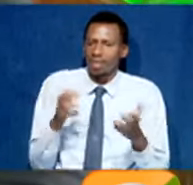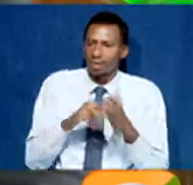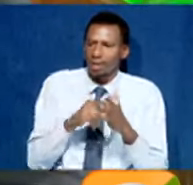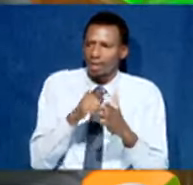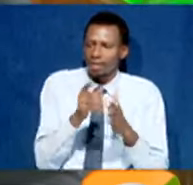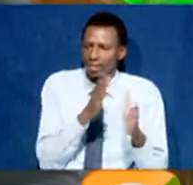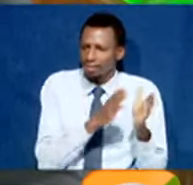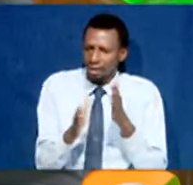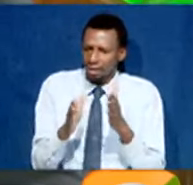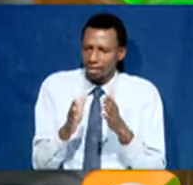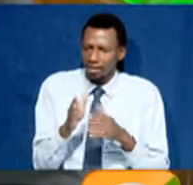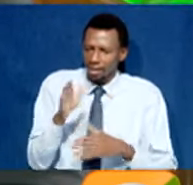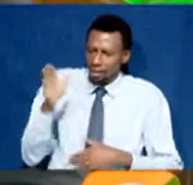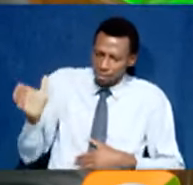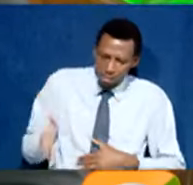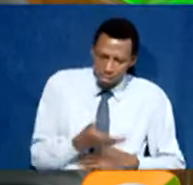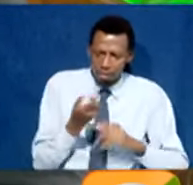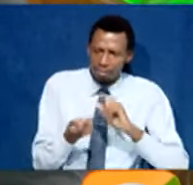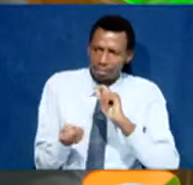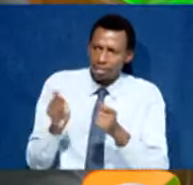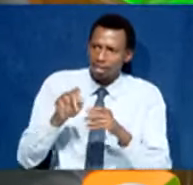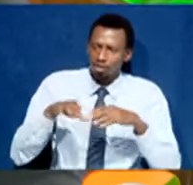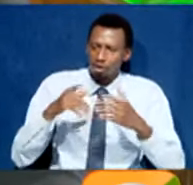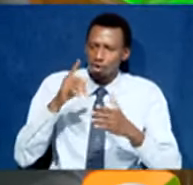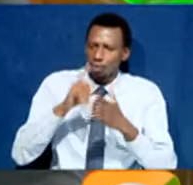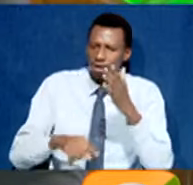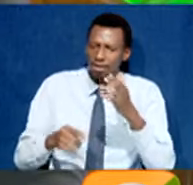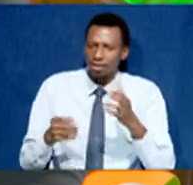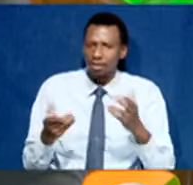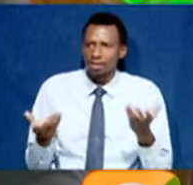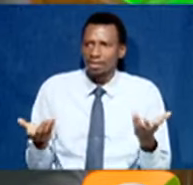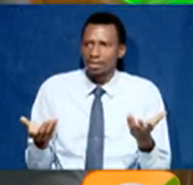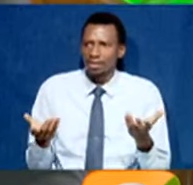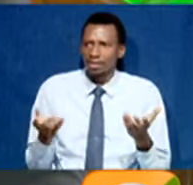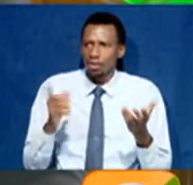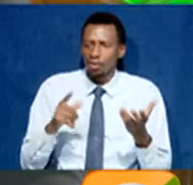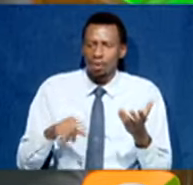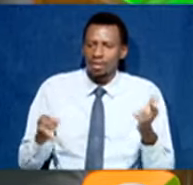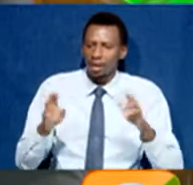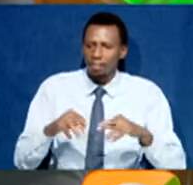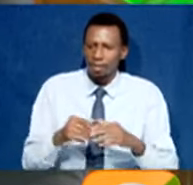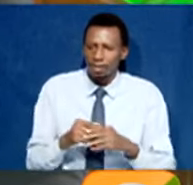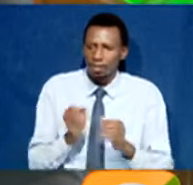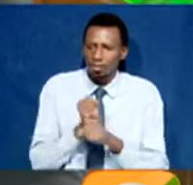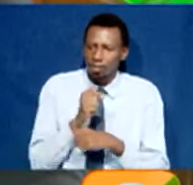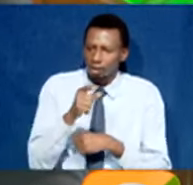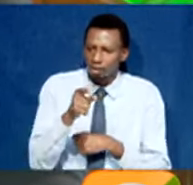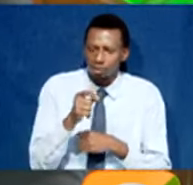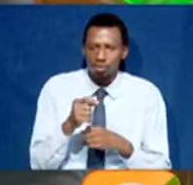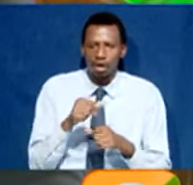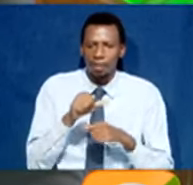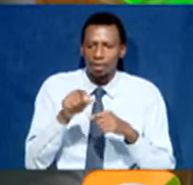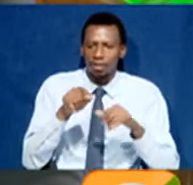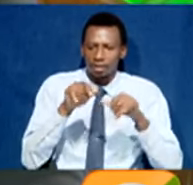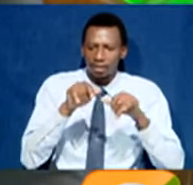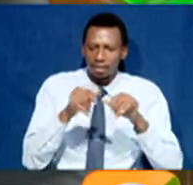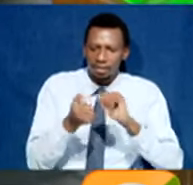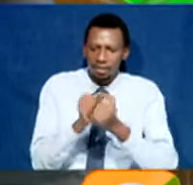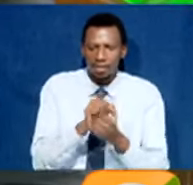plan changed overnight, or what really happened to cause you to make these changes? And just to stay on that